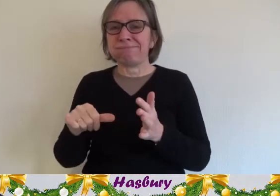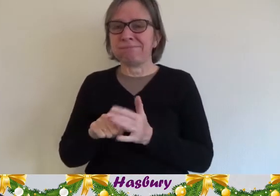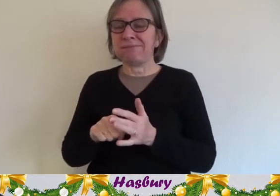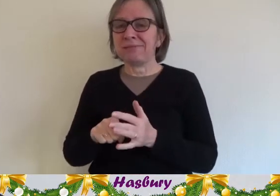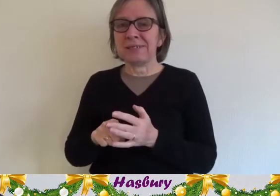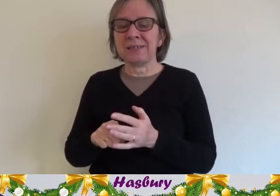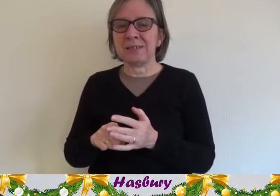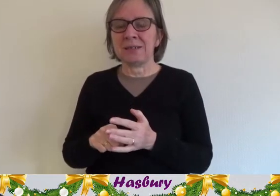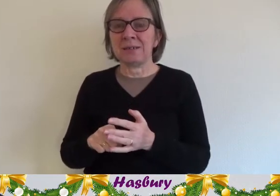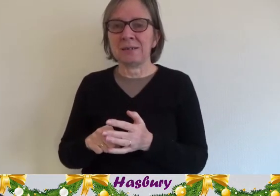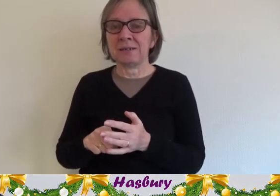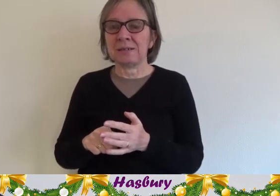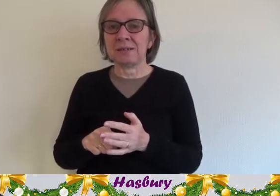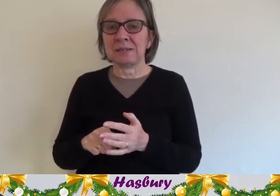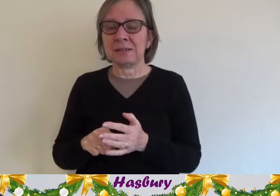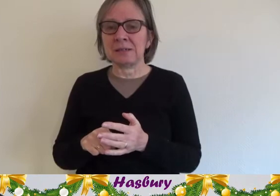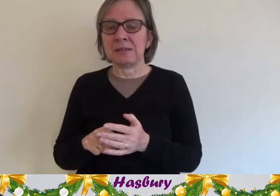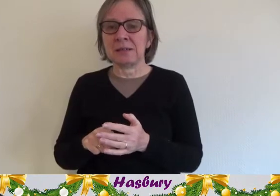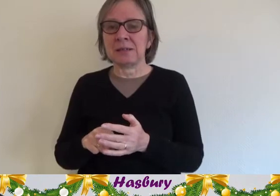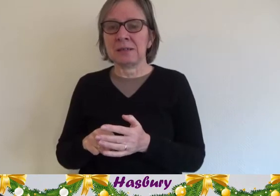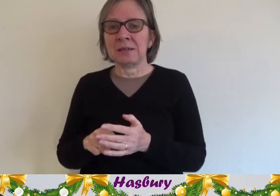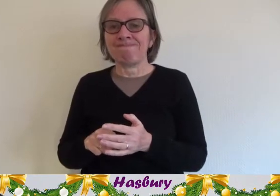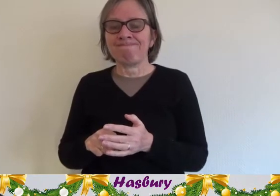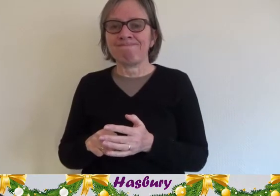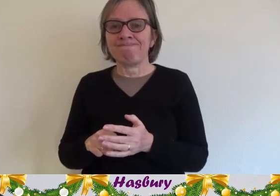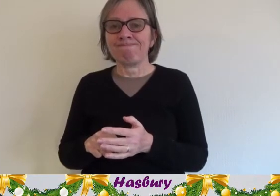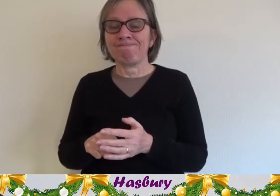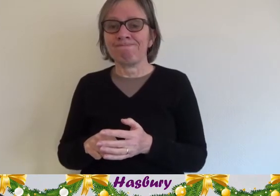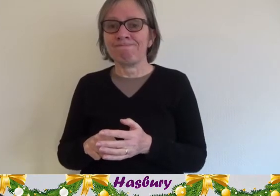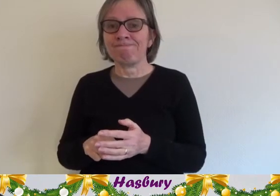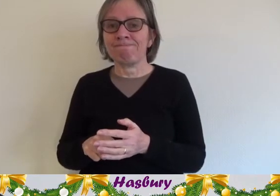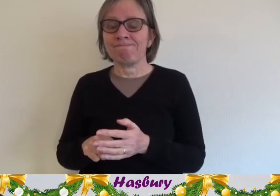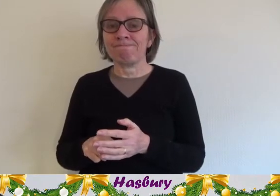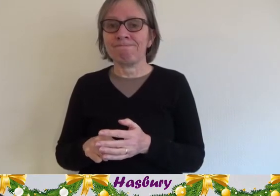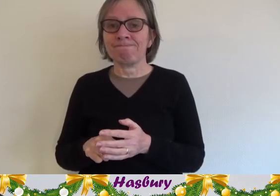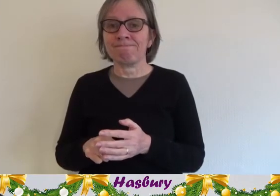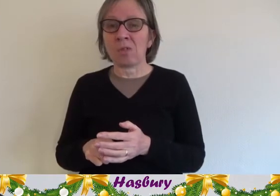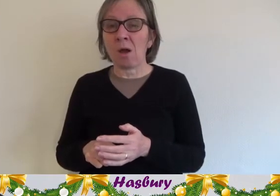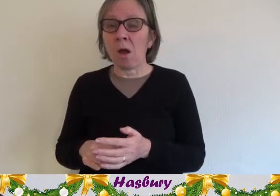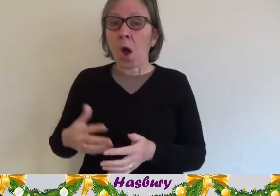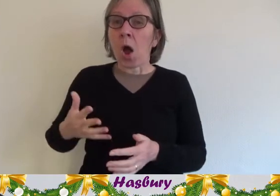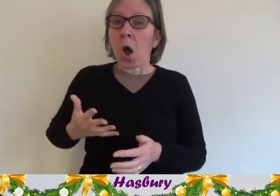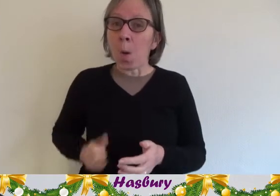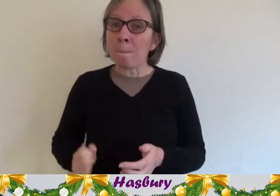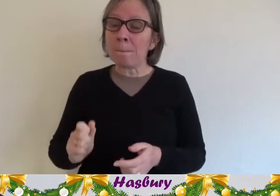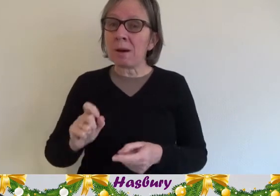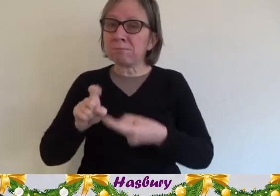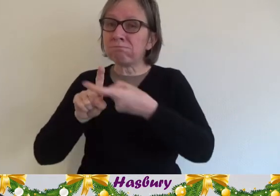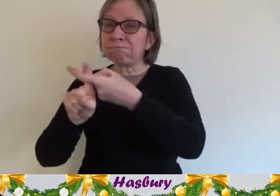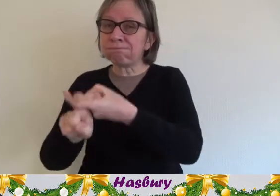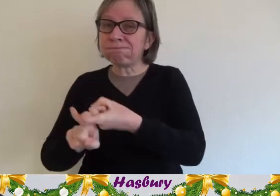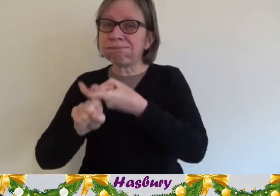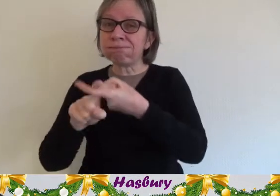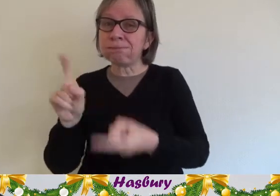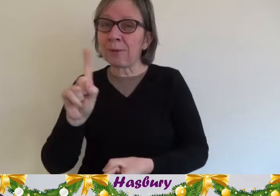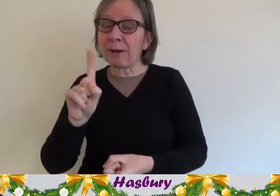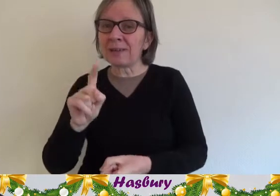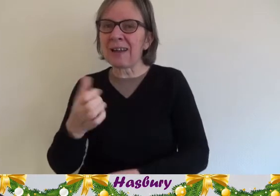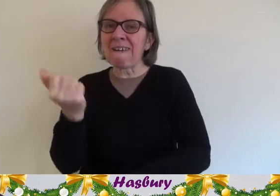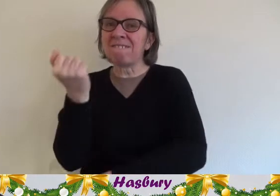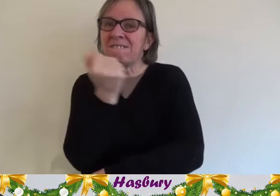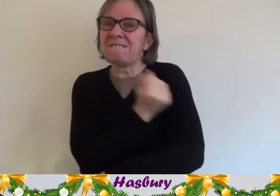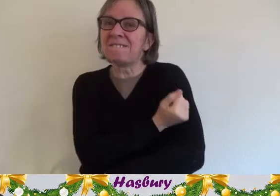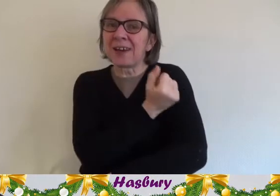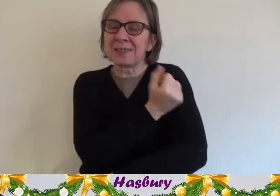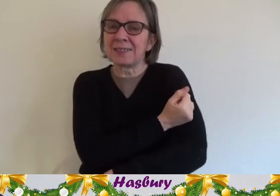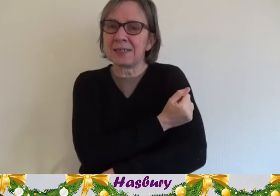very strange, and we're pinning a lot of our hope. Physically pinning a lot of our hope on this vaccine that is being rolled out